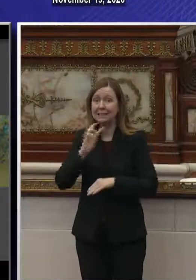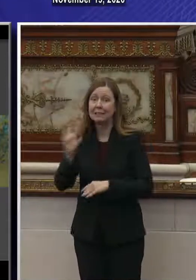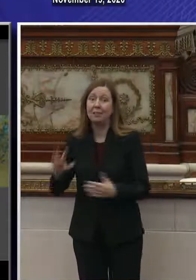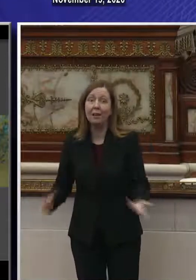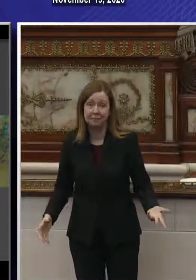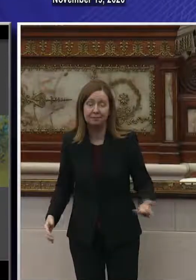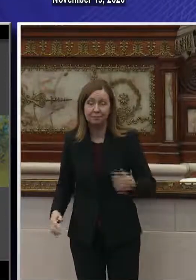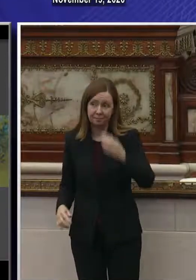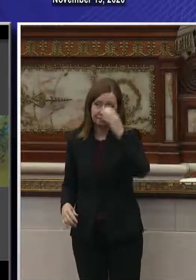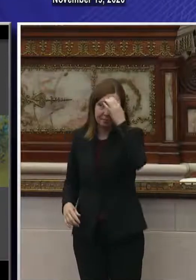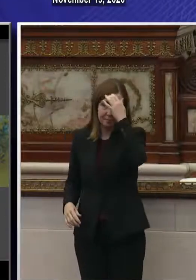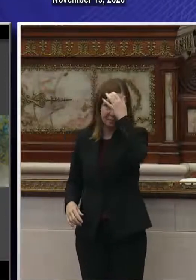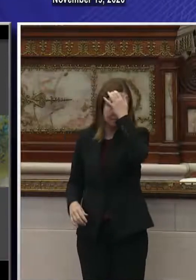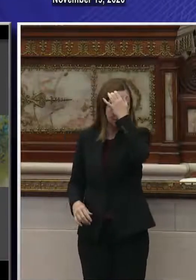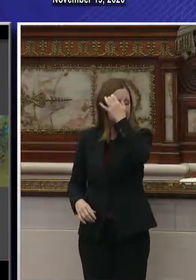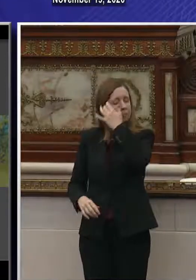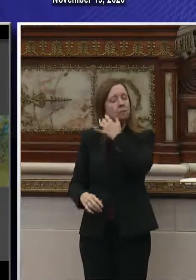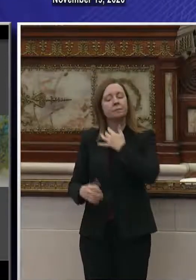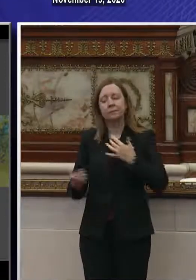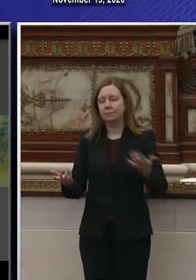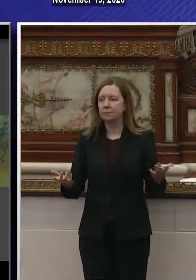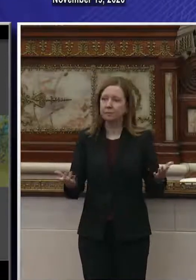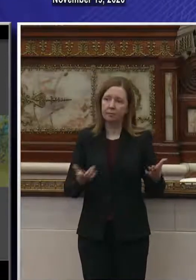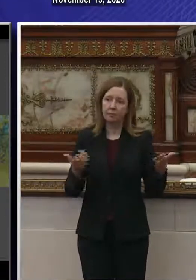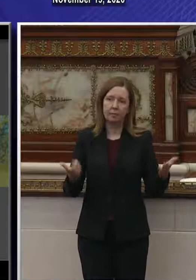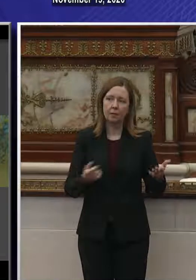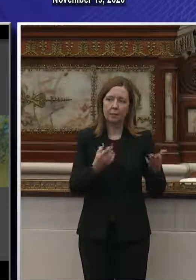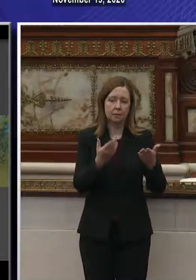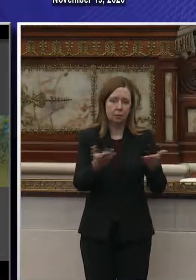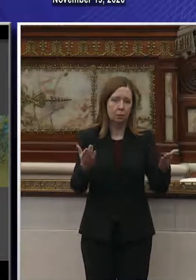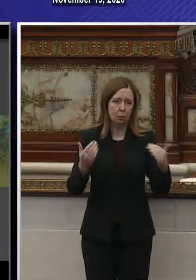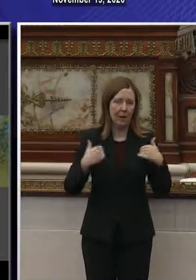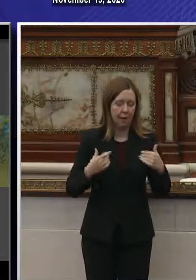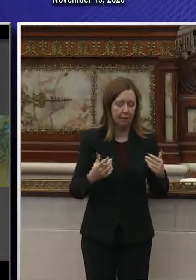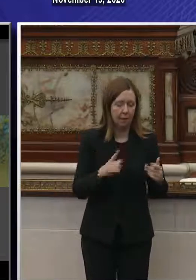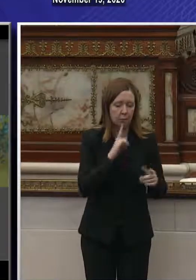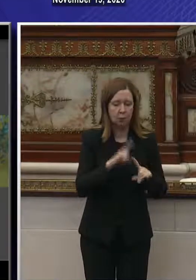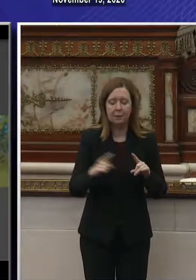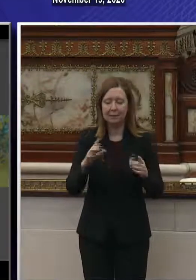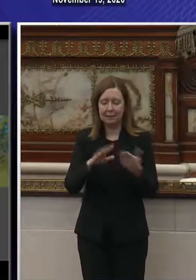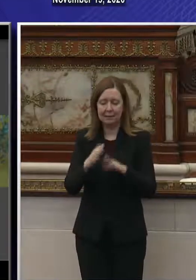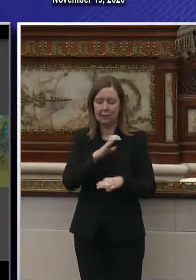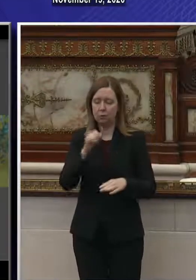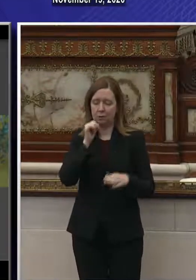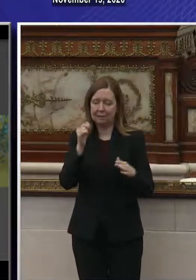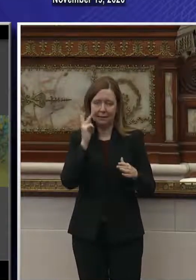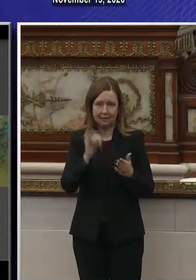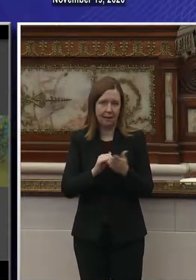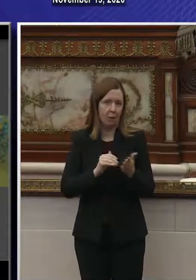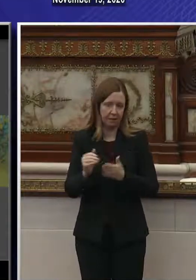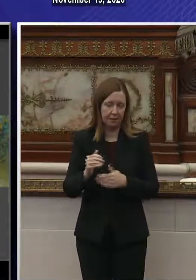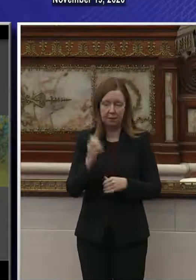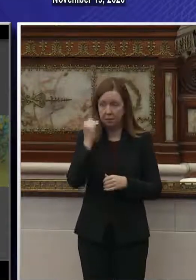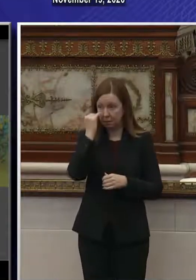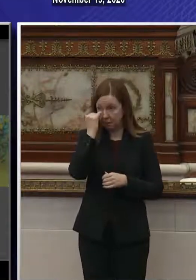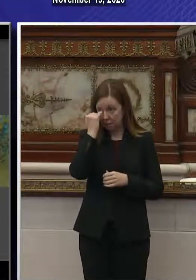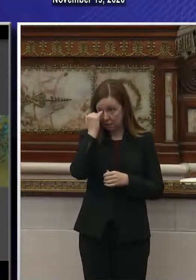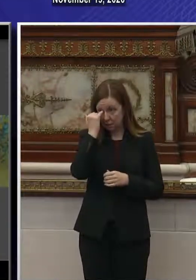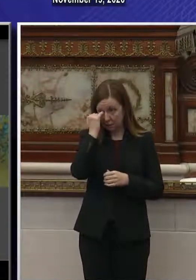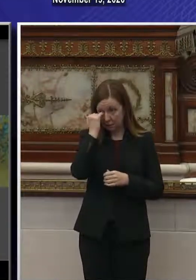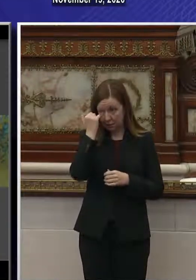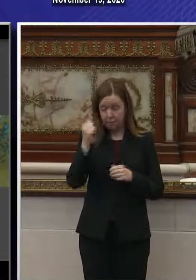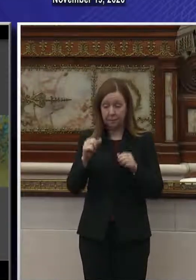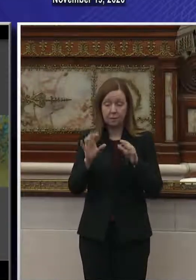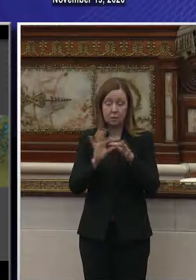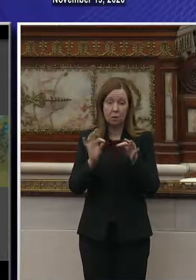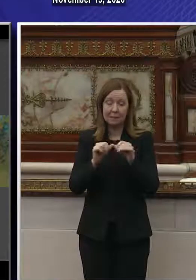We don't get that breakdown. I'm saying you have it, I'm sure, but we don't get that breakdown in council on a regular basis. So the message continues to be